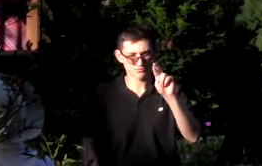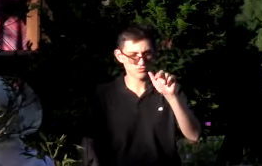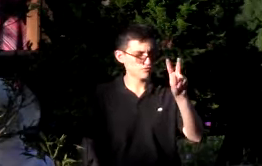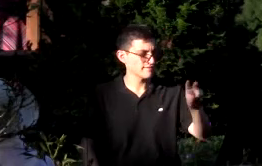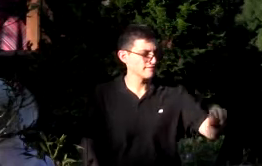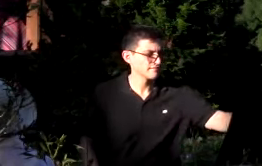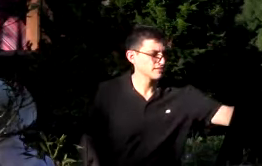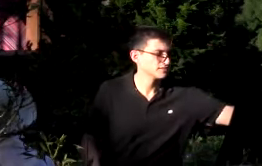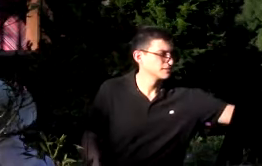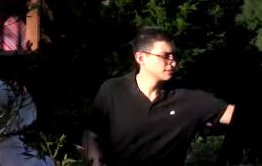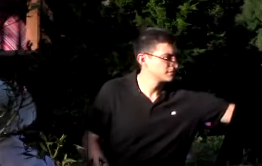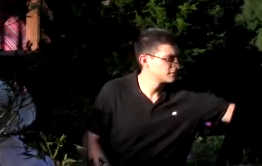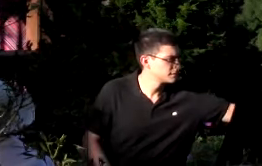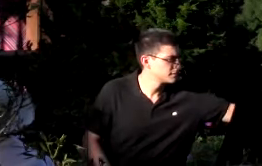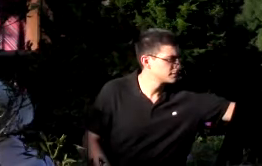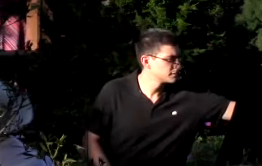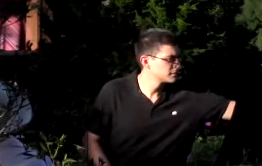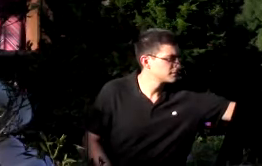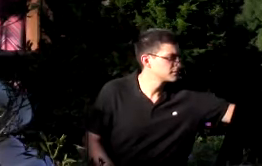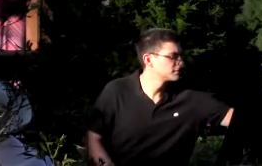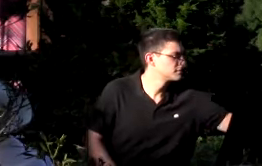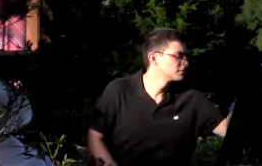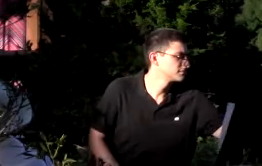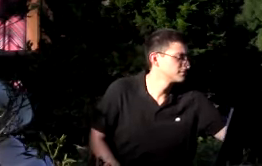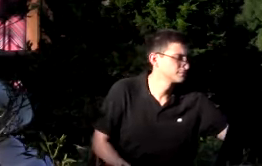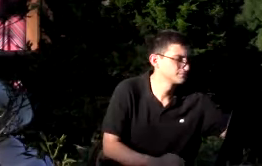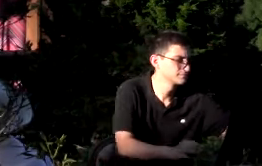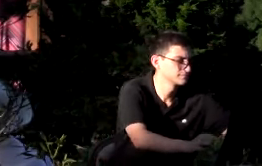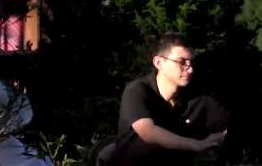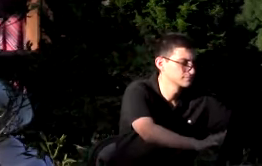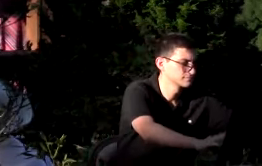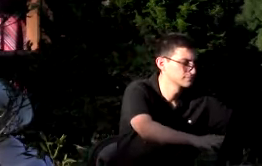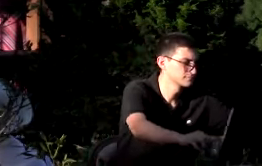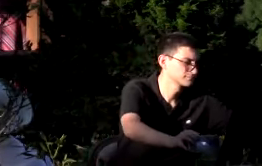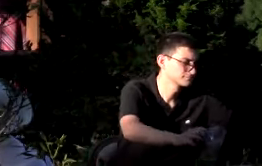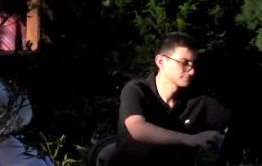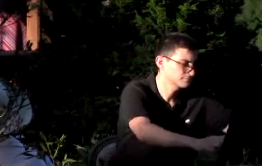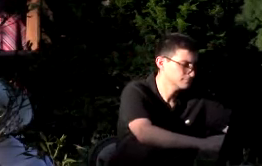Shalom Rav al Yisrael Amcha.